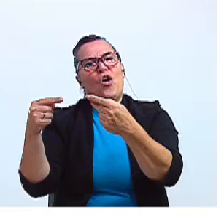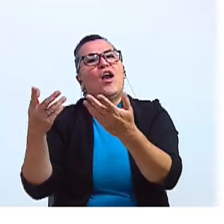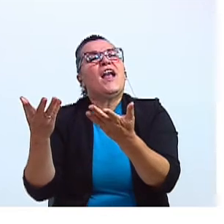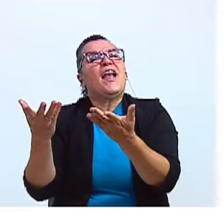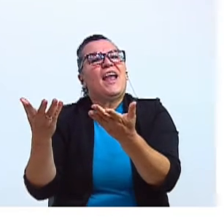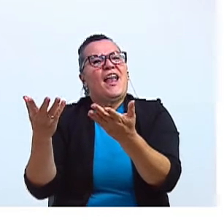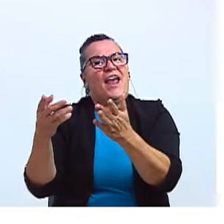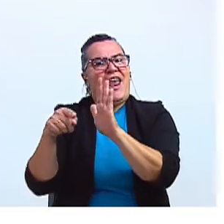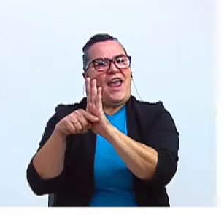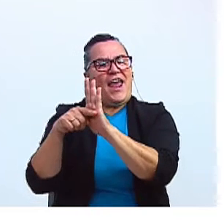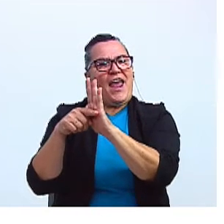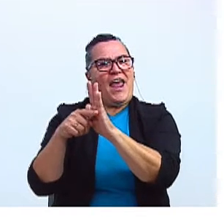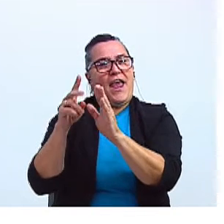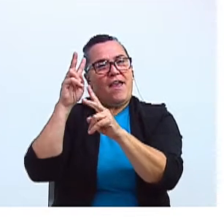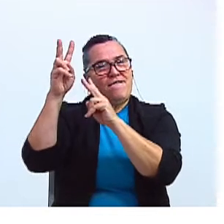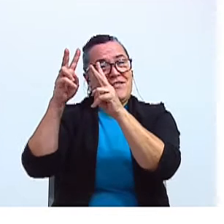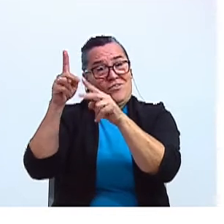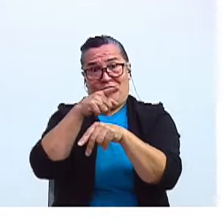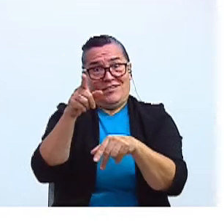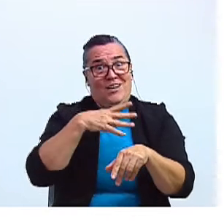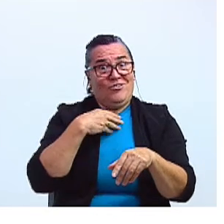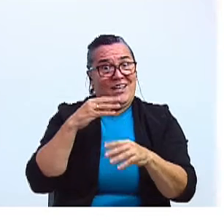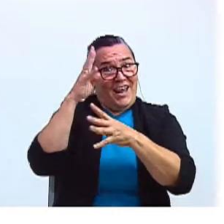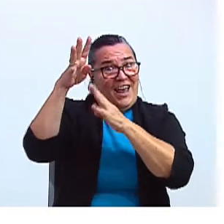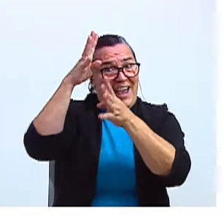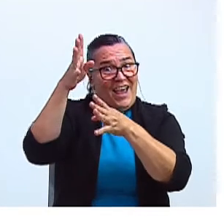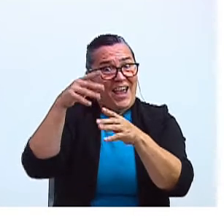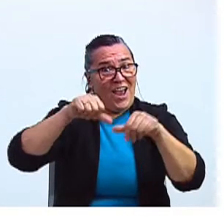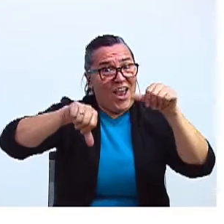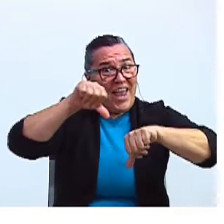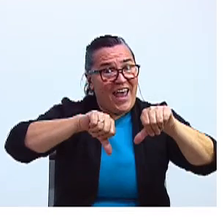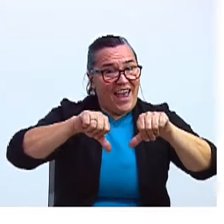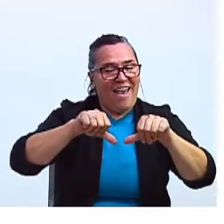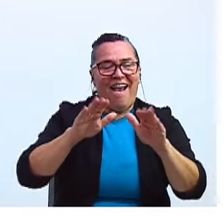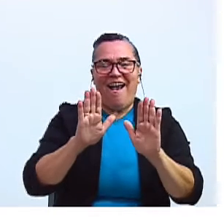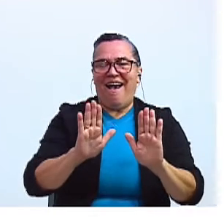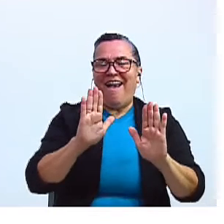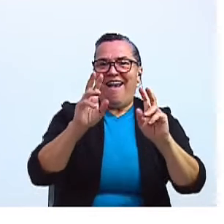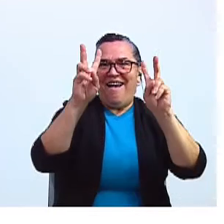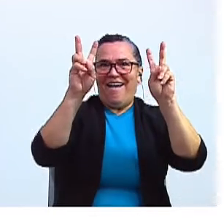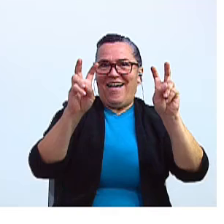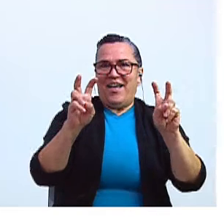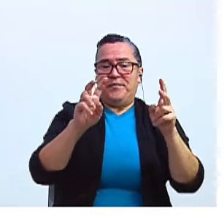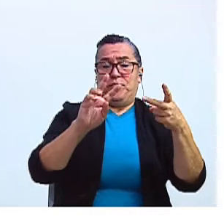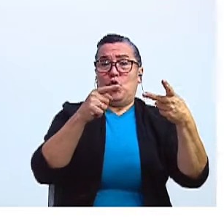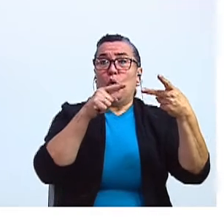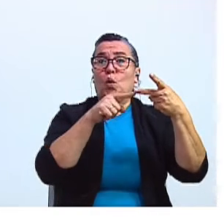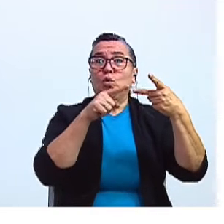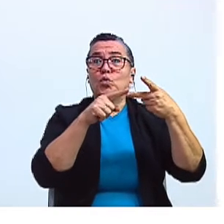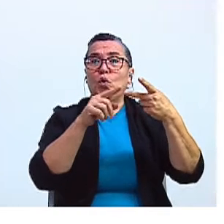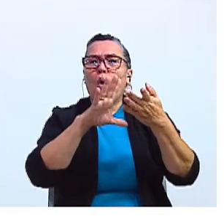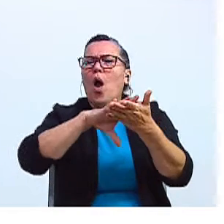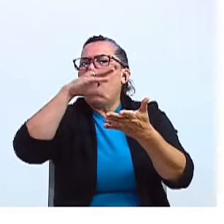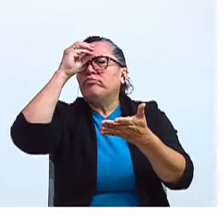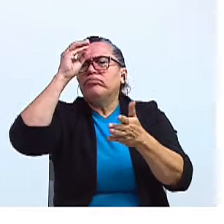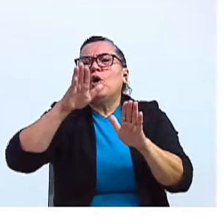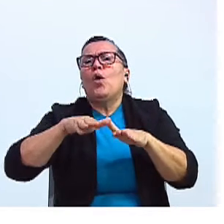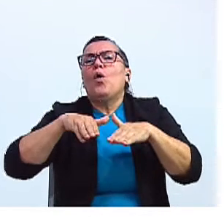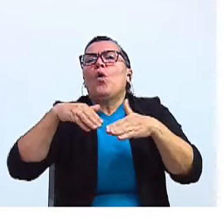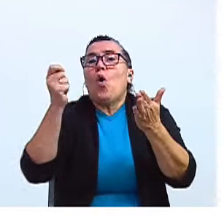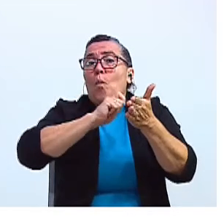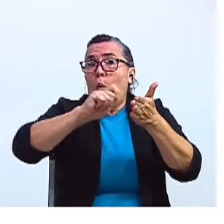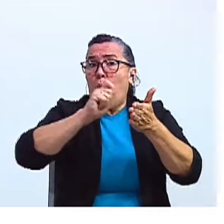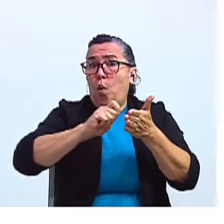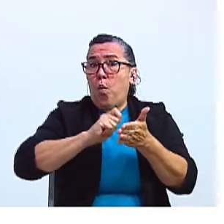inventions? Interesting topic, right? Very good. Second, we're going to learn how to